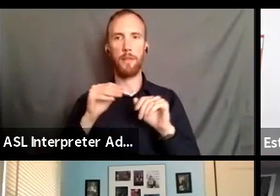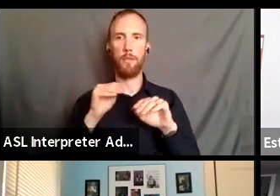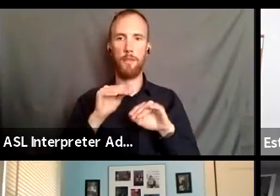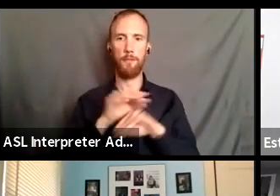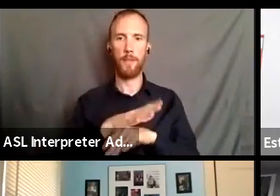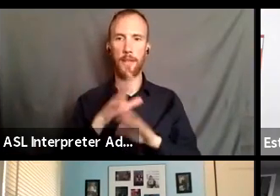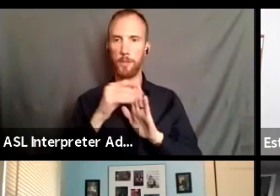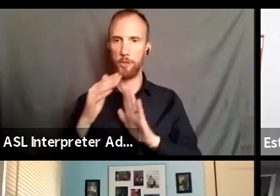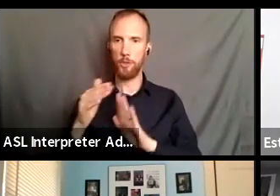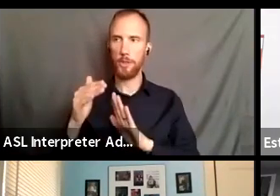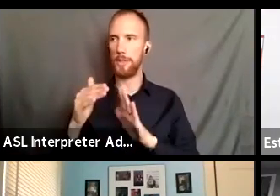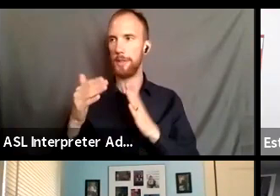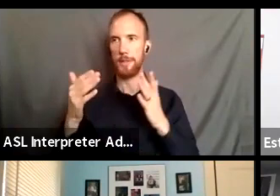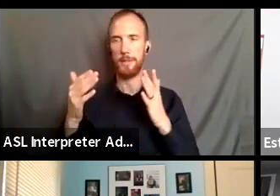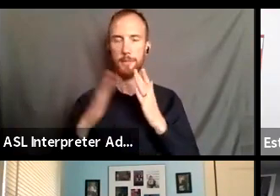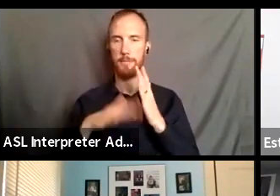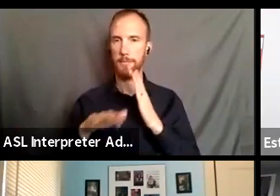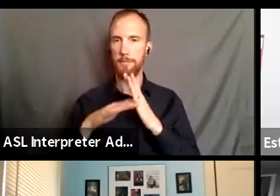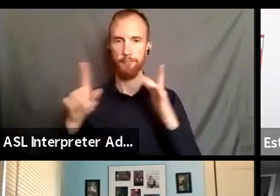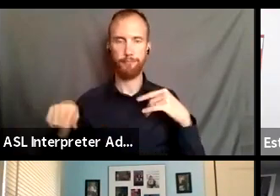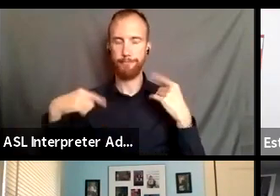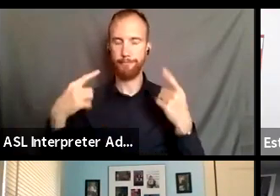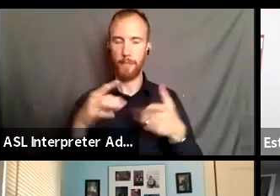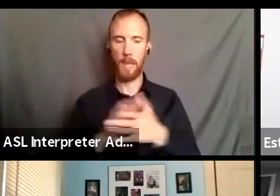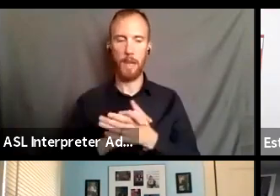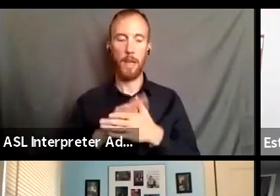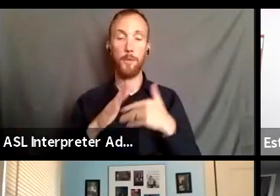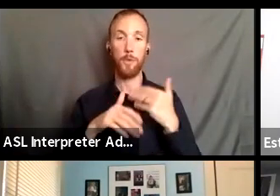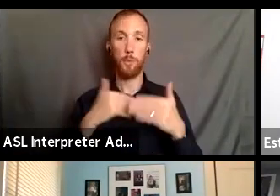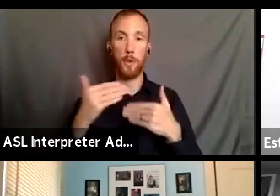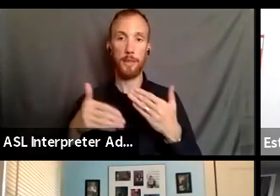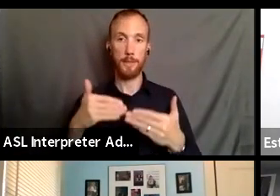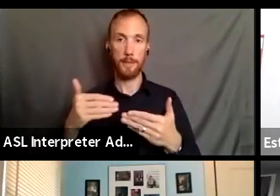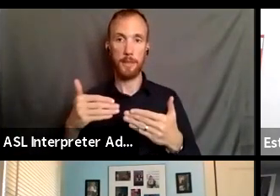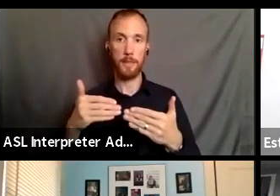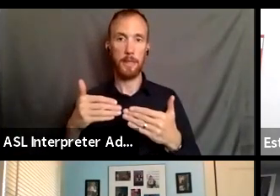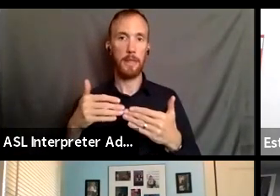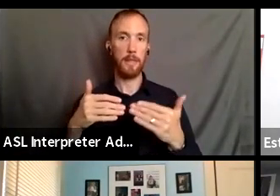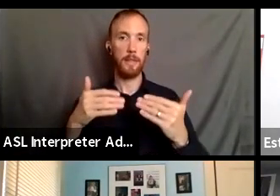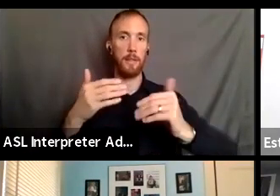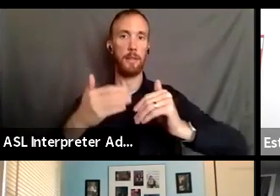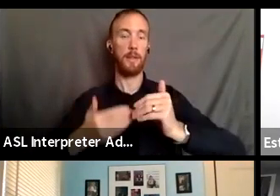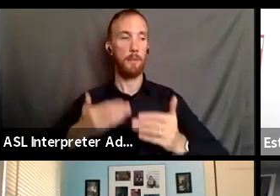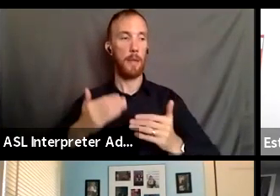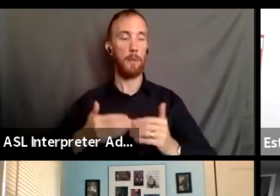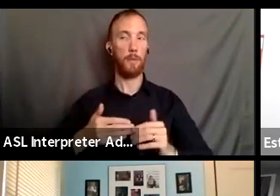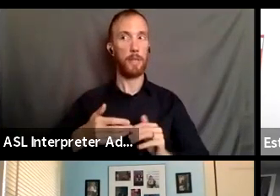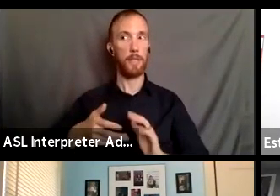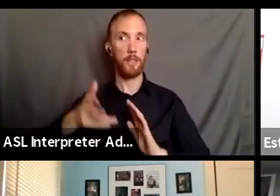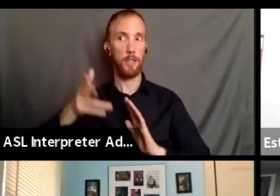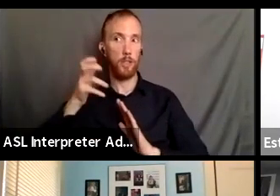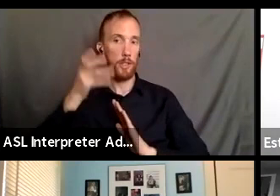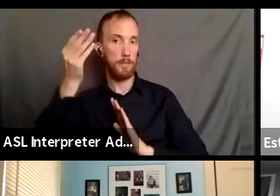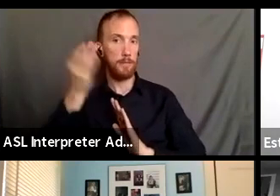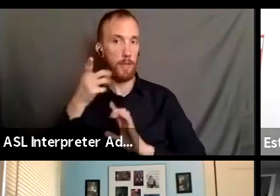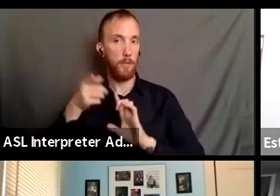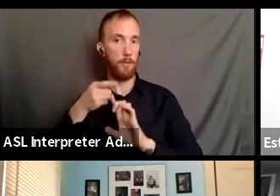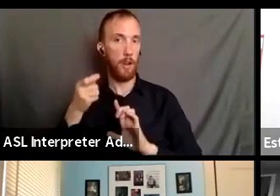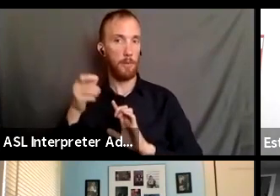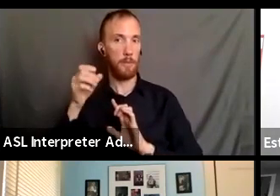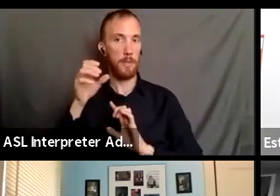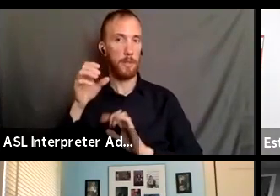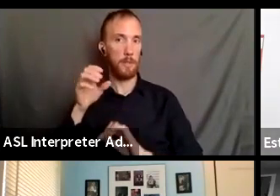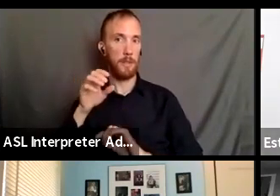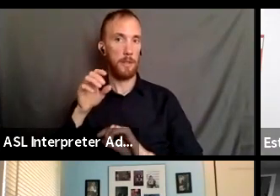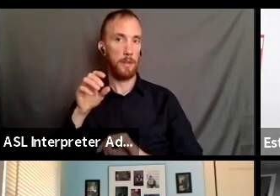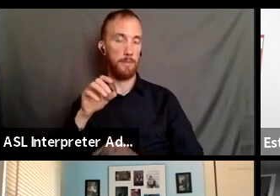pandemic and so the process the way it works is um whether we learn about it from the chicago police department whether we learn about it from a family member from a